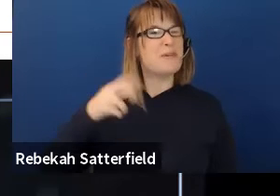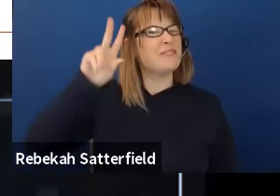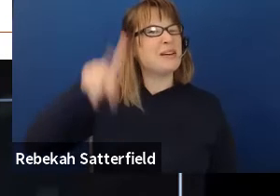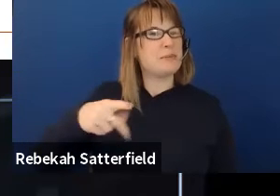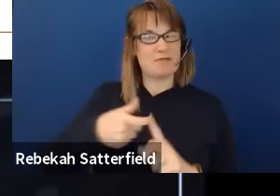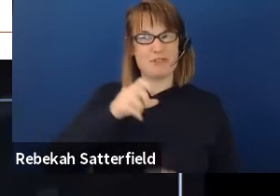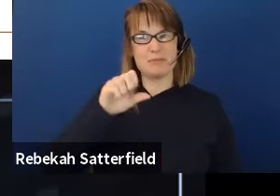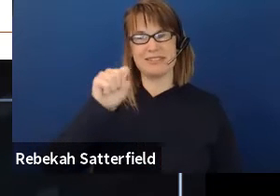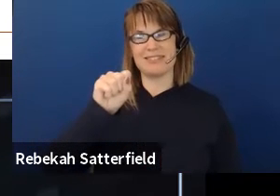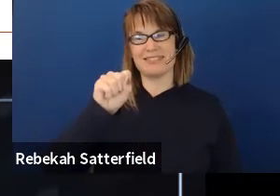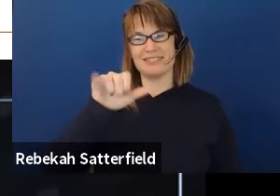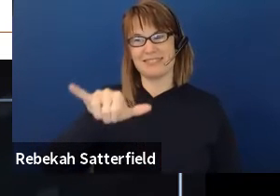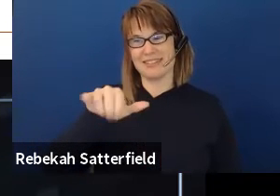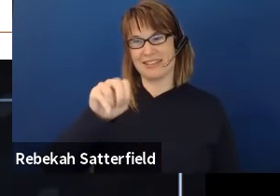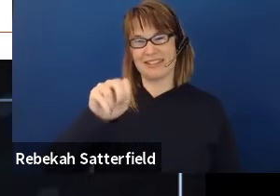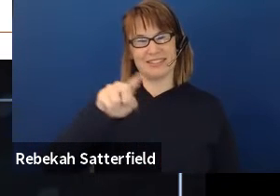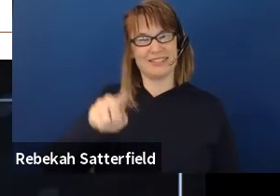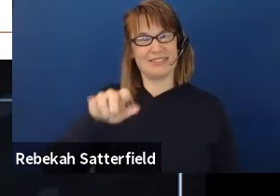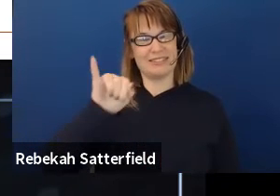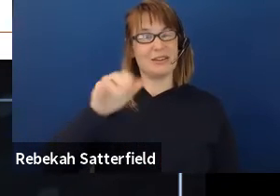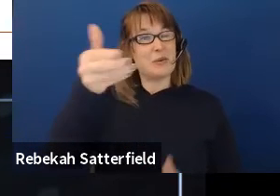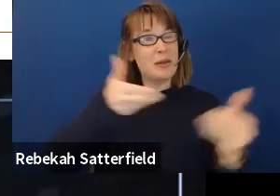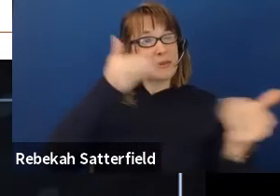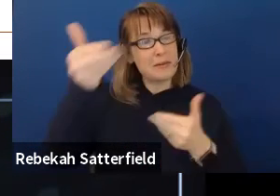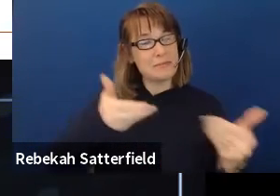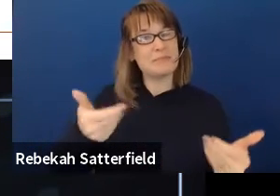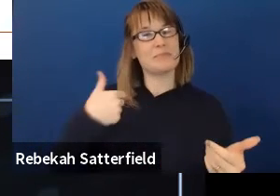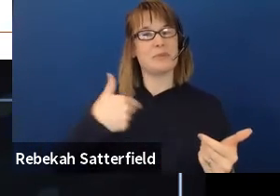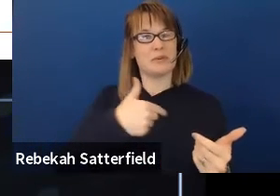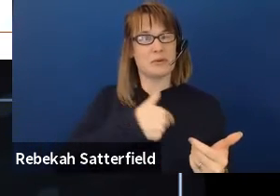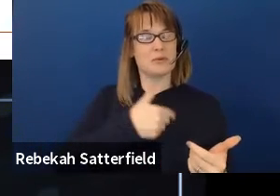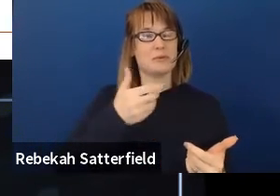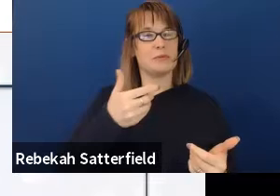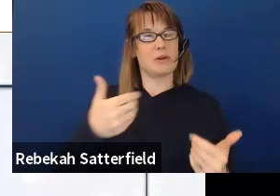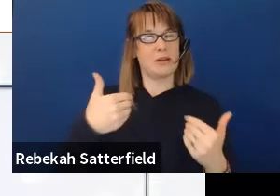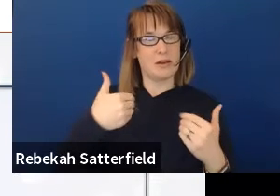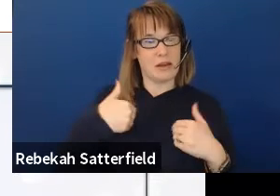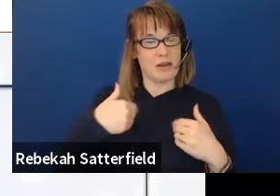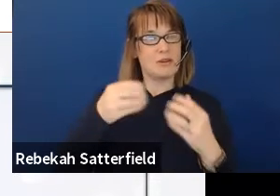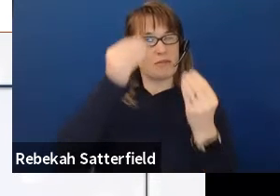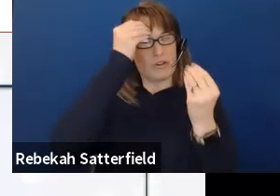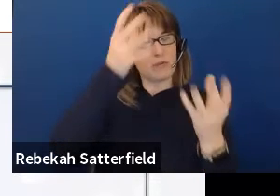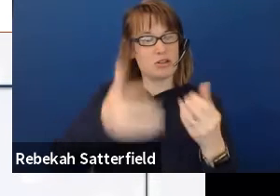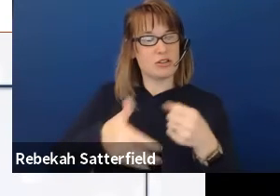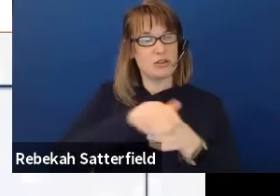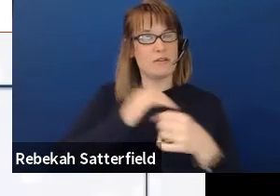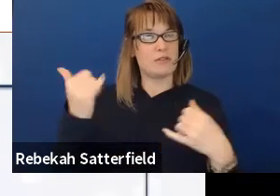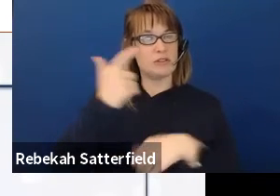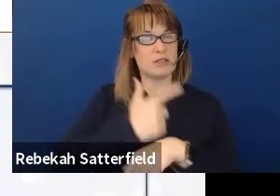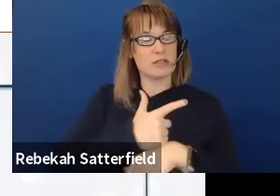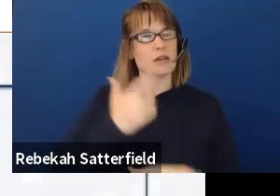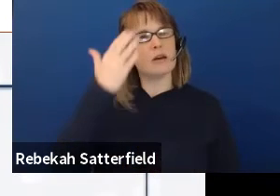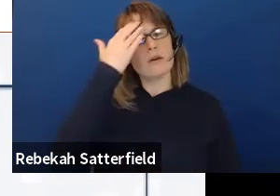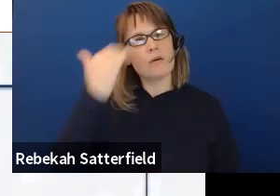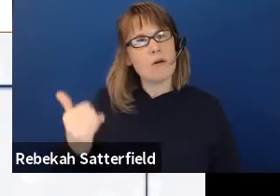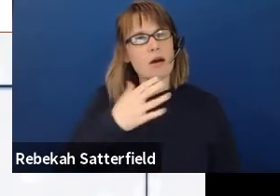Lab presentation, hosted by Cinzy and featuring Stratus Video. The content covered today will highlight why